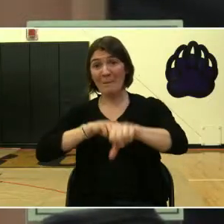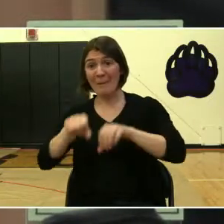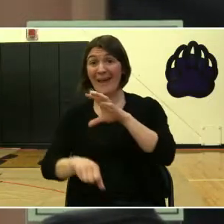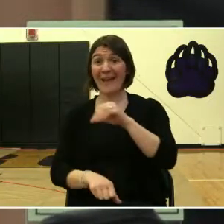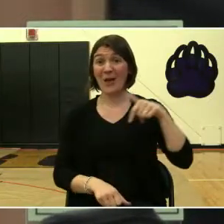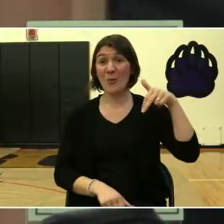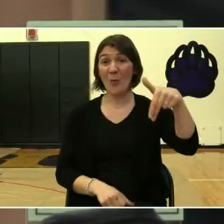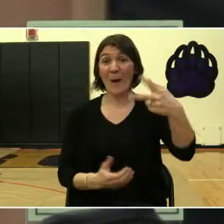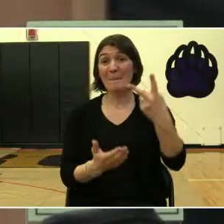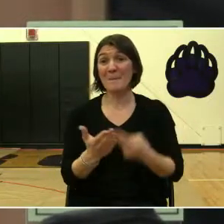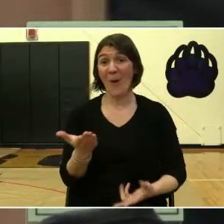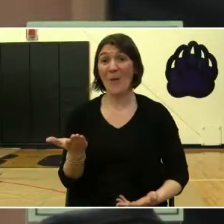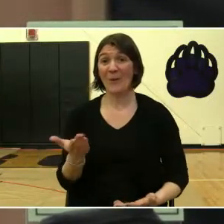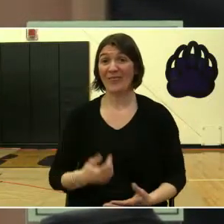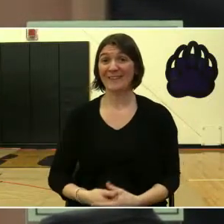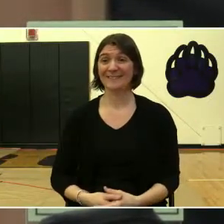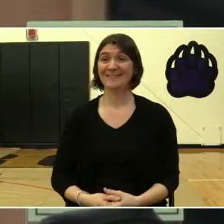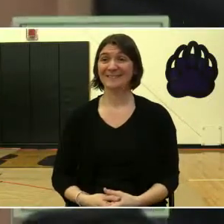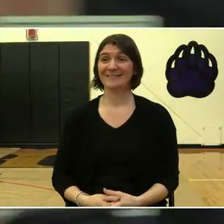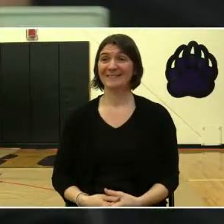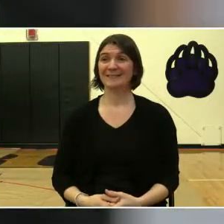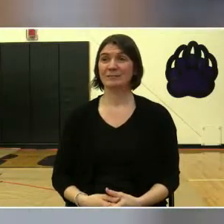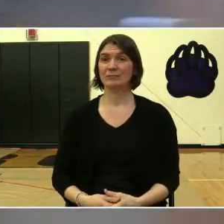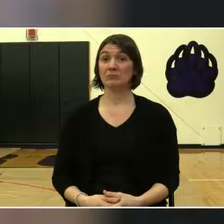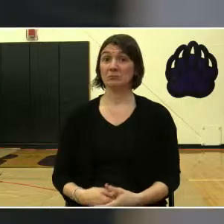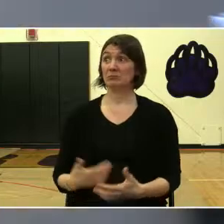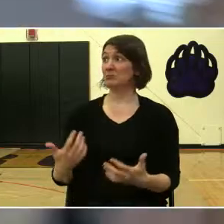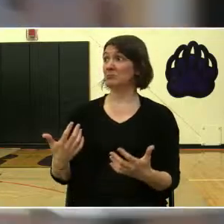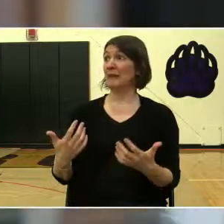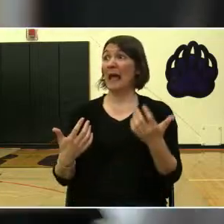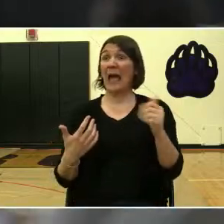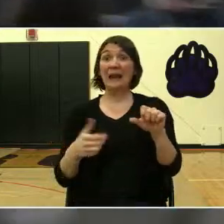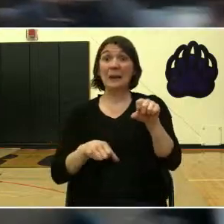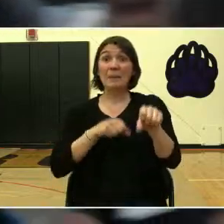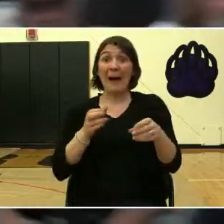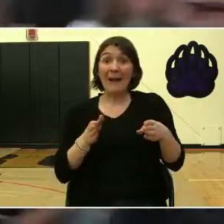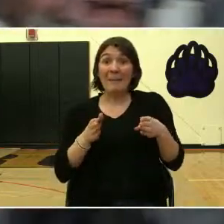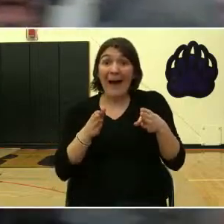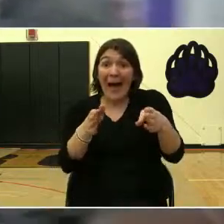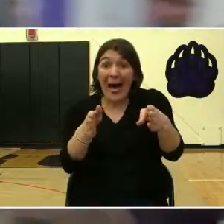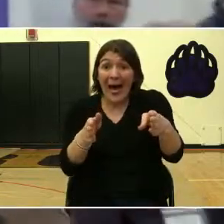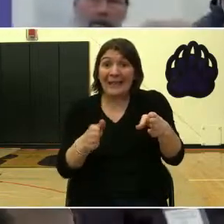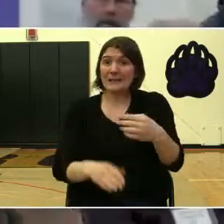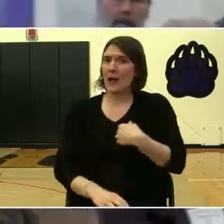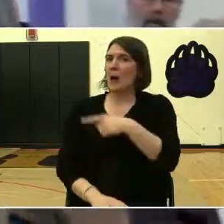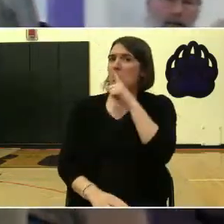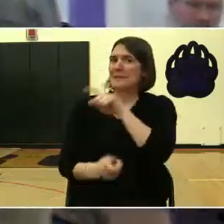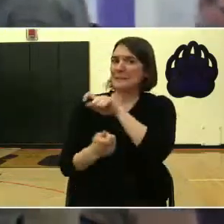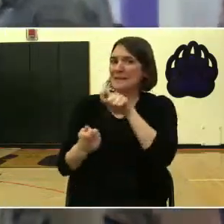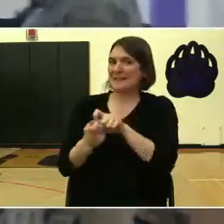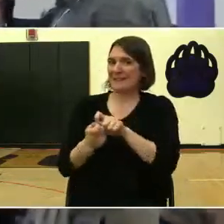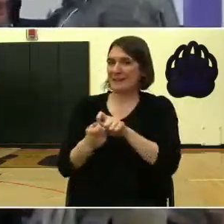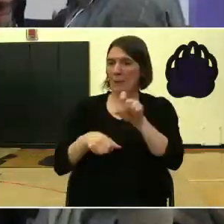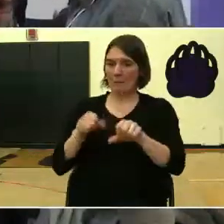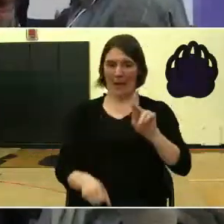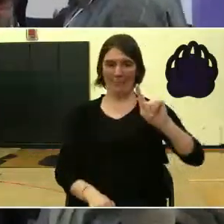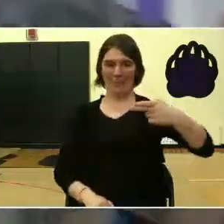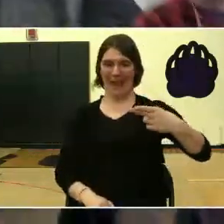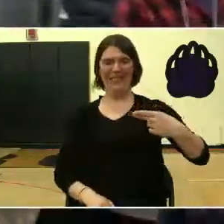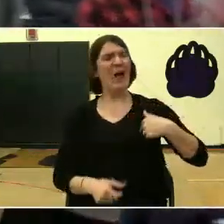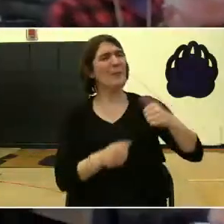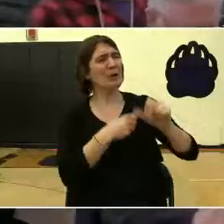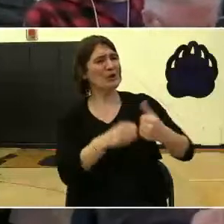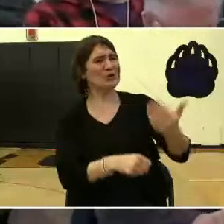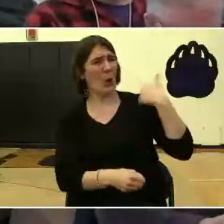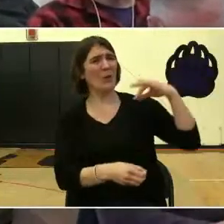pedestrian safety any bike paths in the mix uh not specifically no okay years ago we